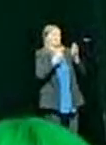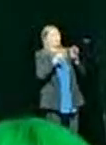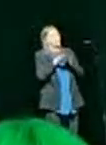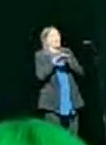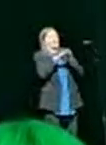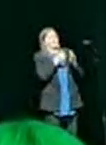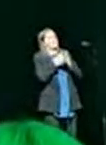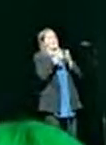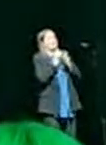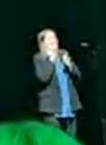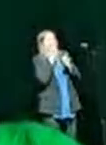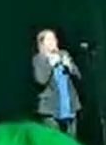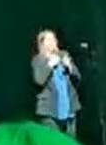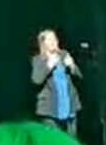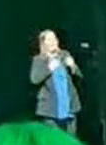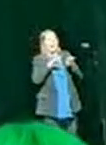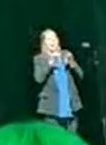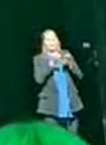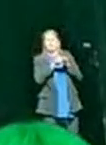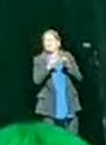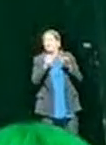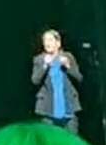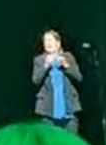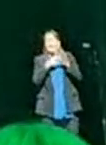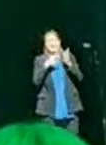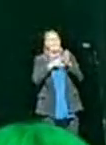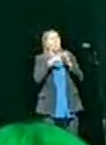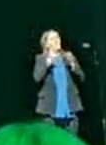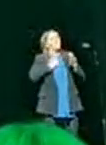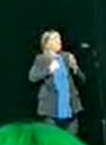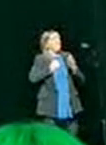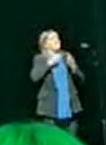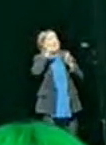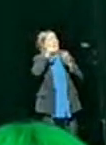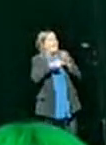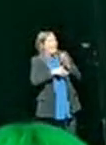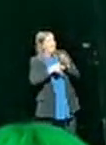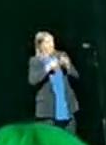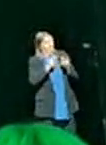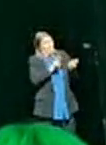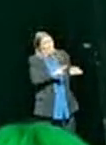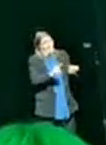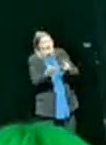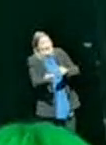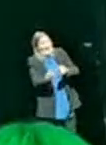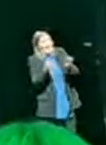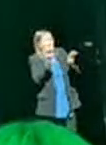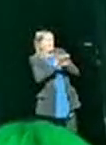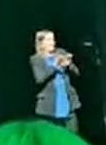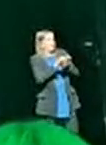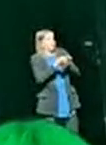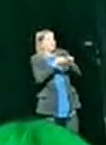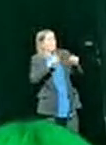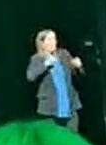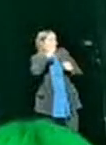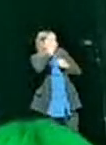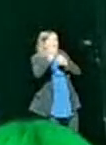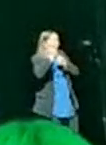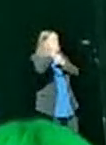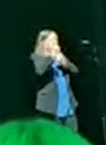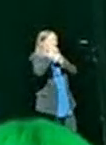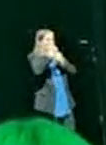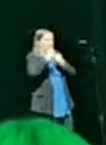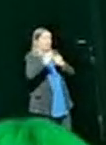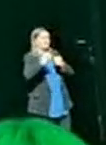not know that Danny was going to be here. But my late cousin was a boxer. He boxed at the Mexico Olympic Games. He was a